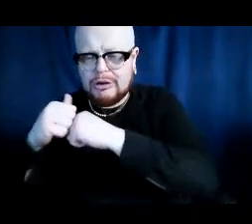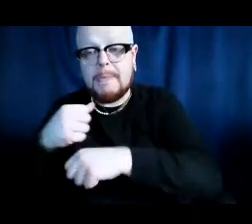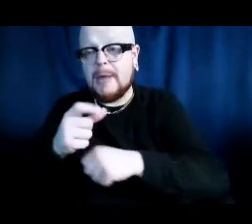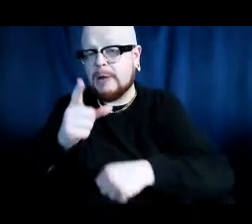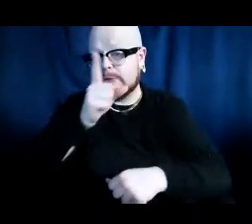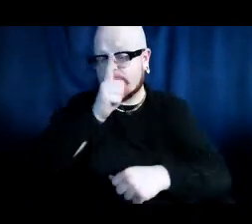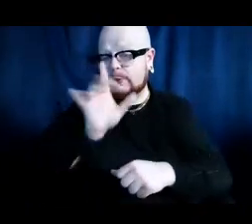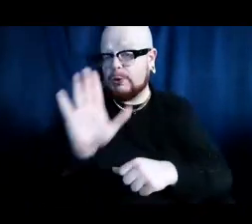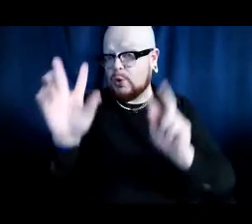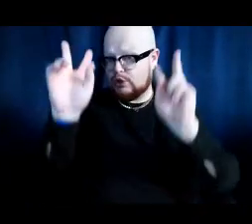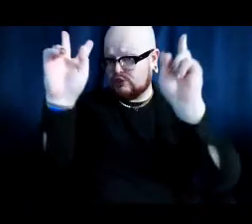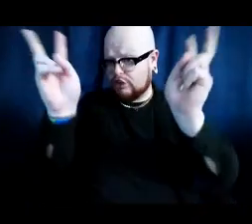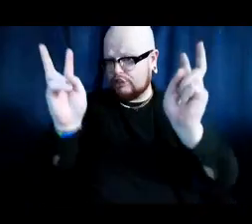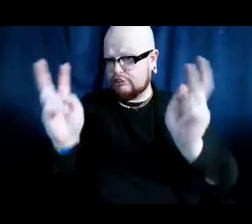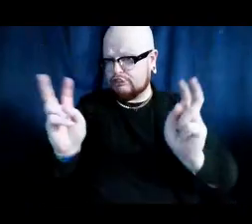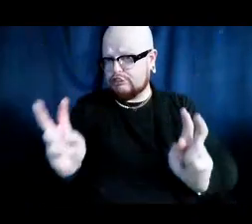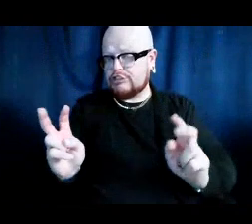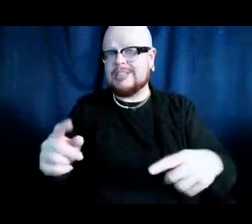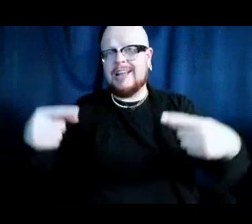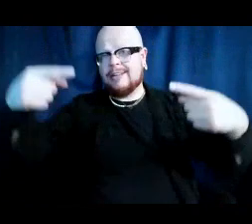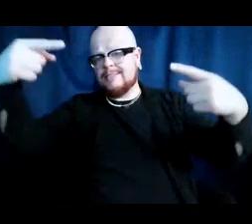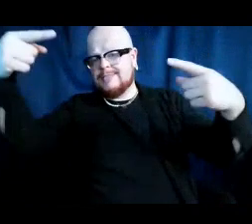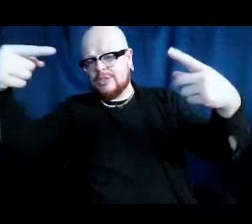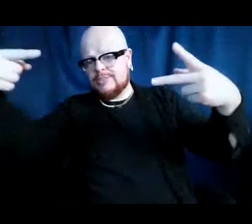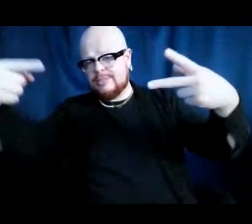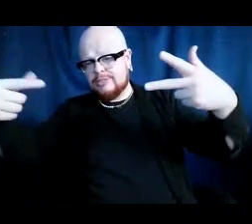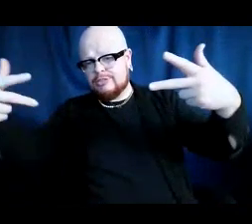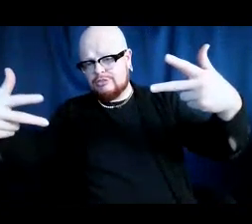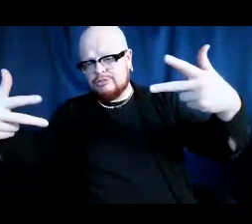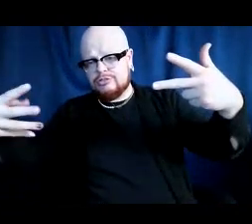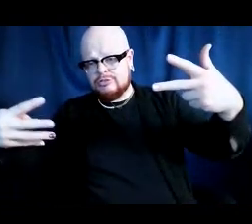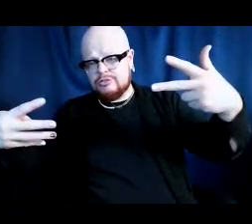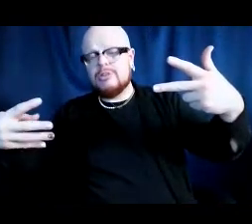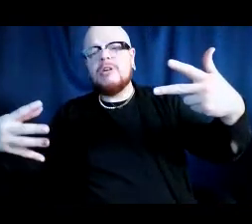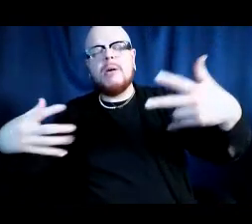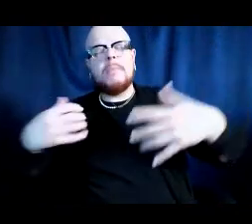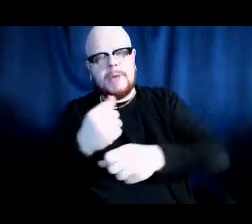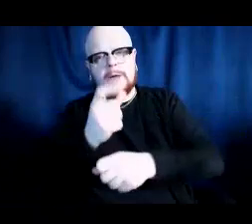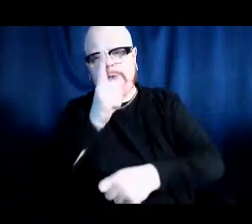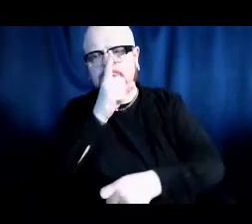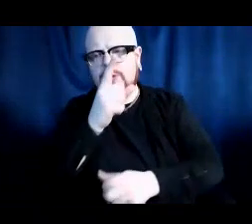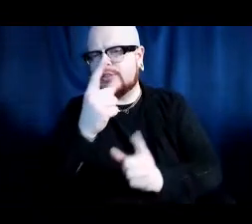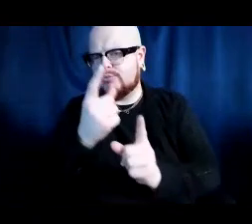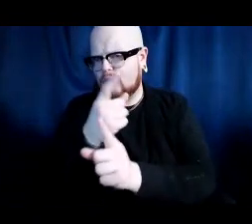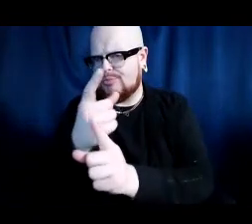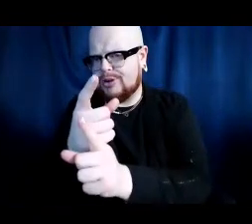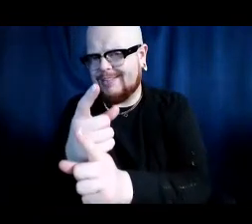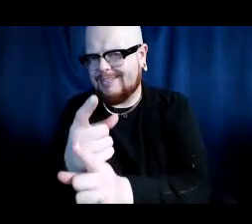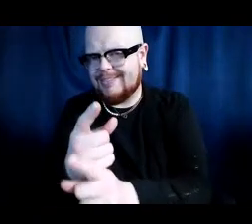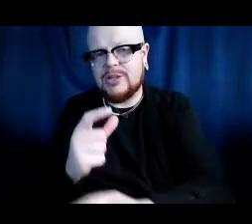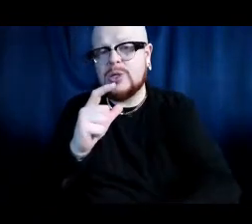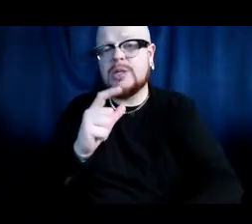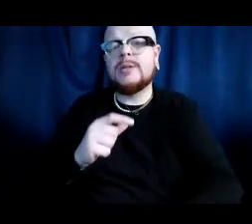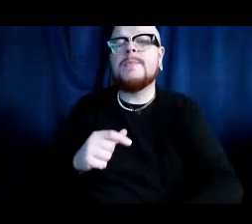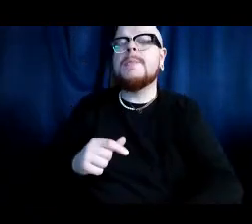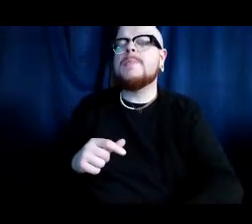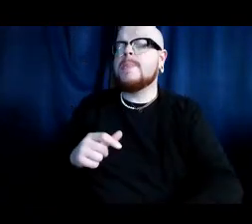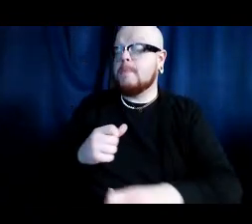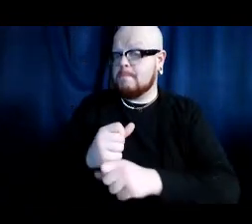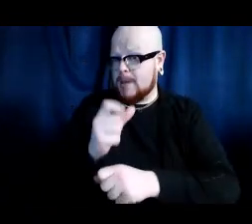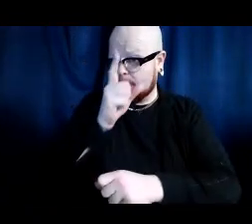hierarchy and avoid skipping heading ranks. Make sure headings provide an outline of the page demonstrating